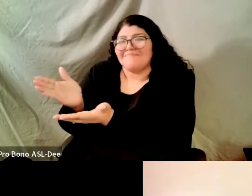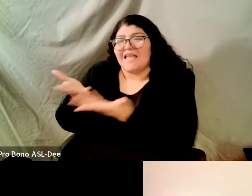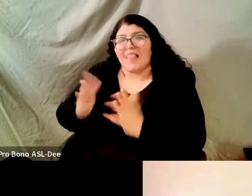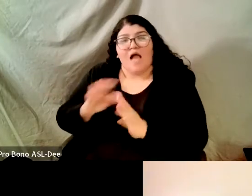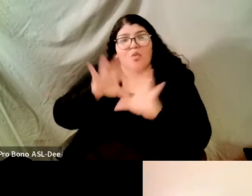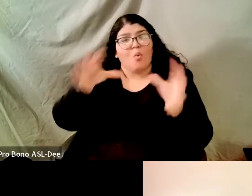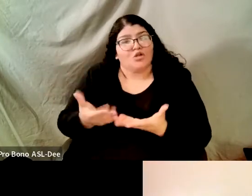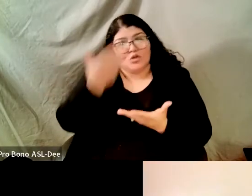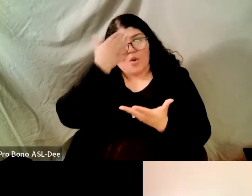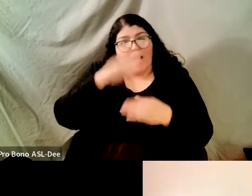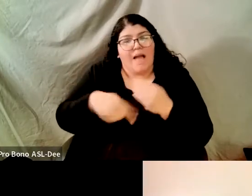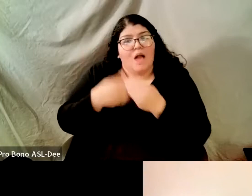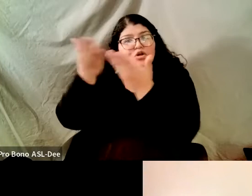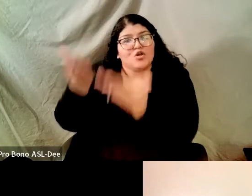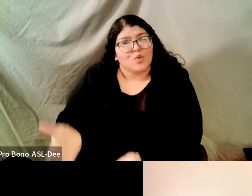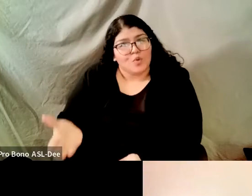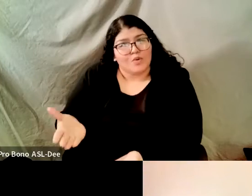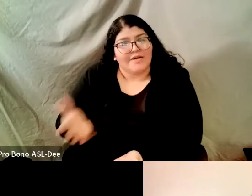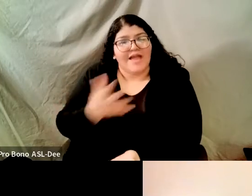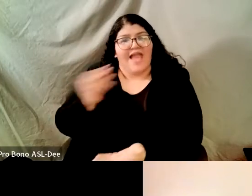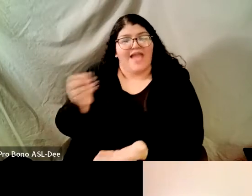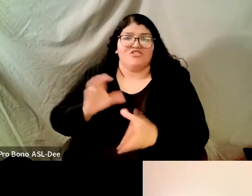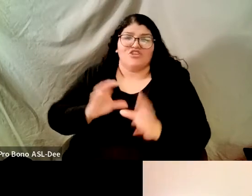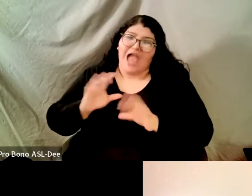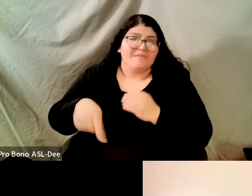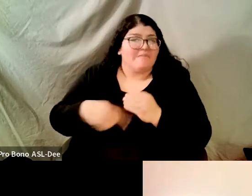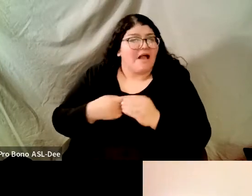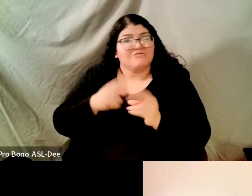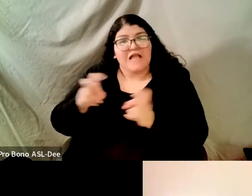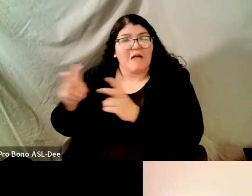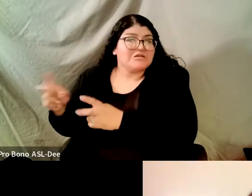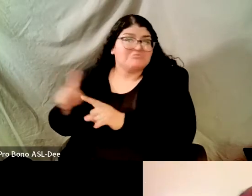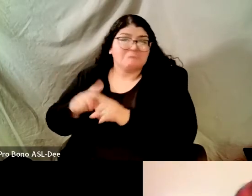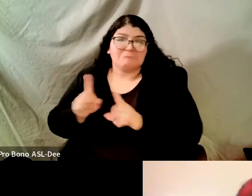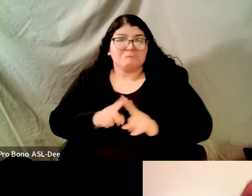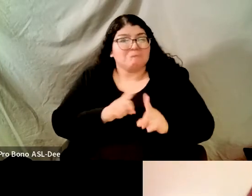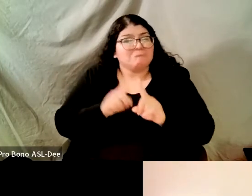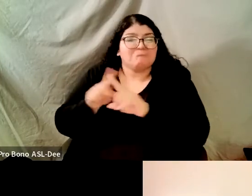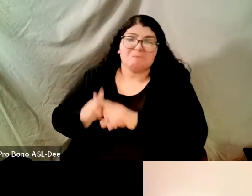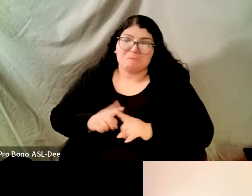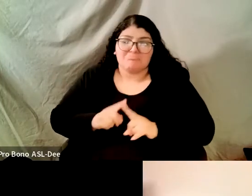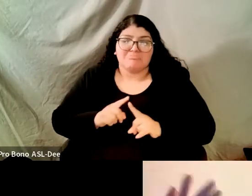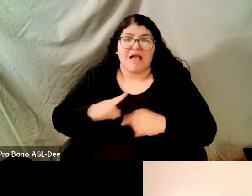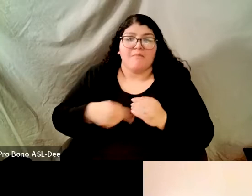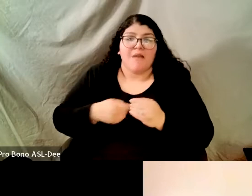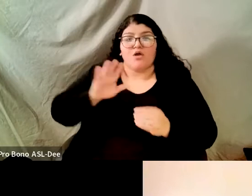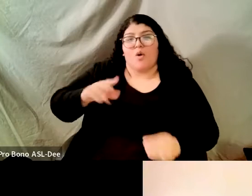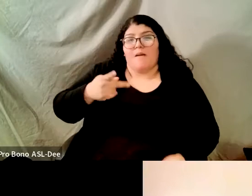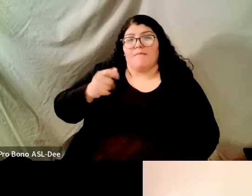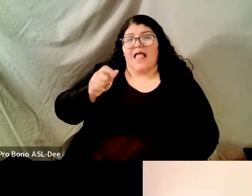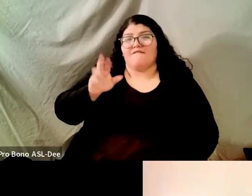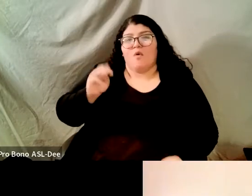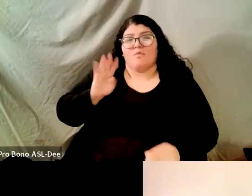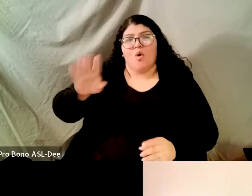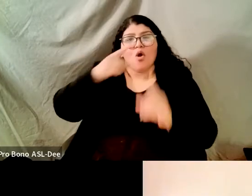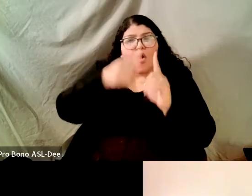you and just for us to chat about, you know, topics, you know, about what your platform is about. So